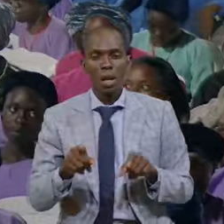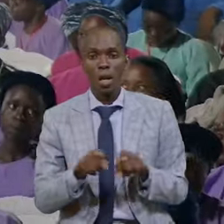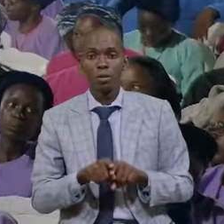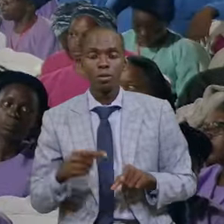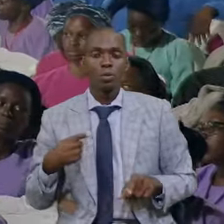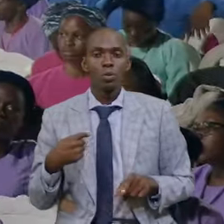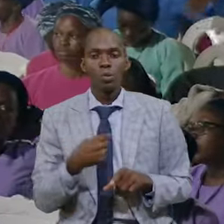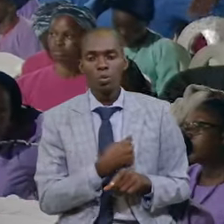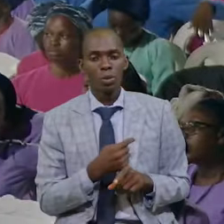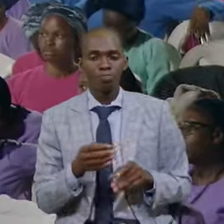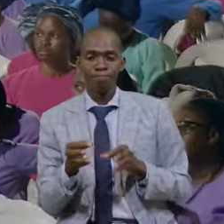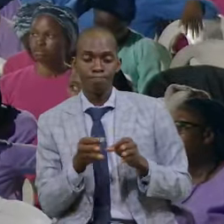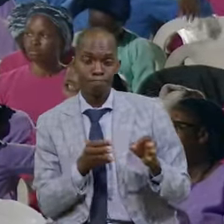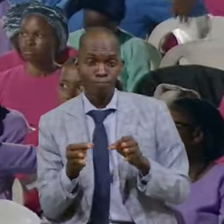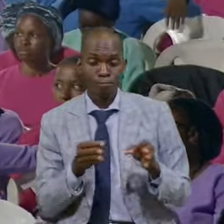as we explain,